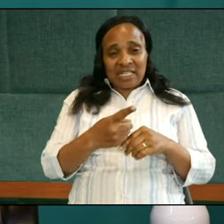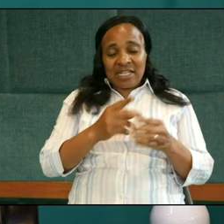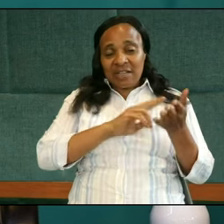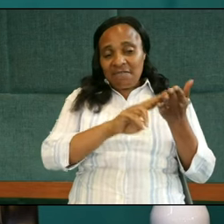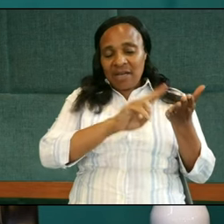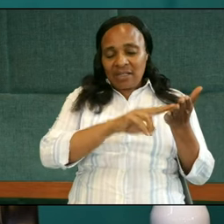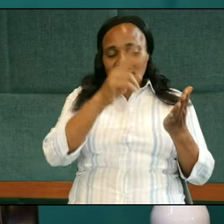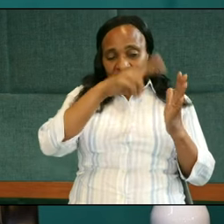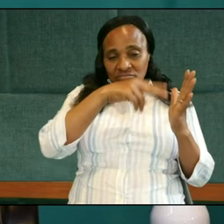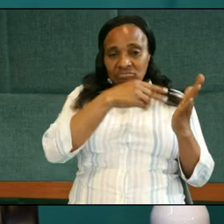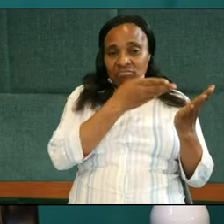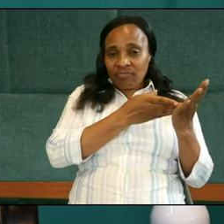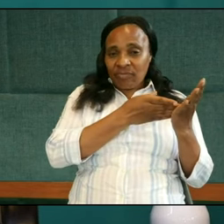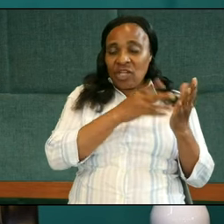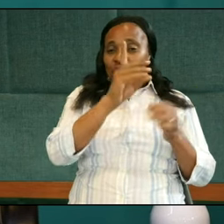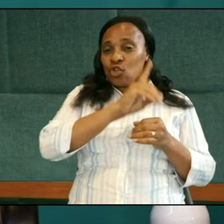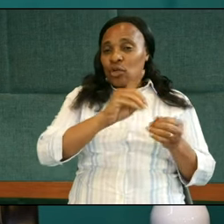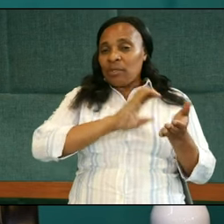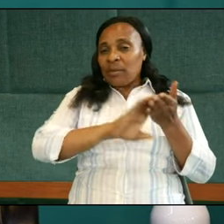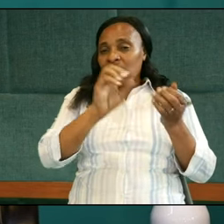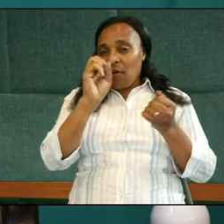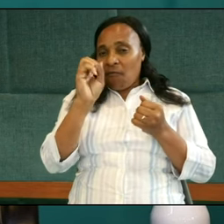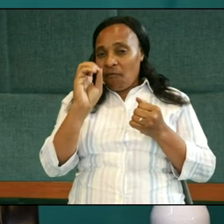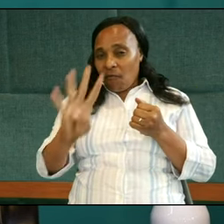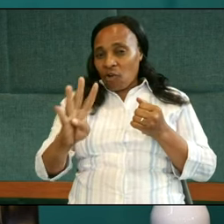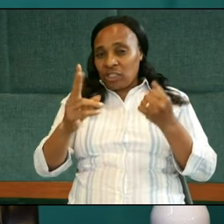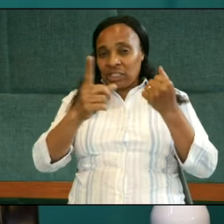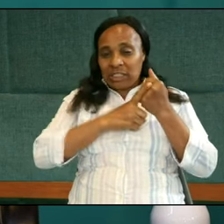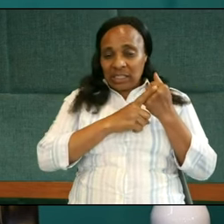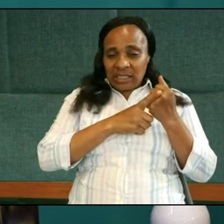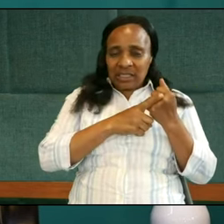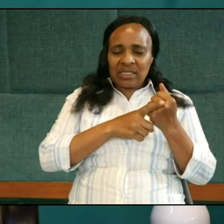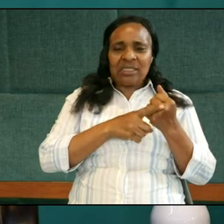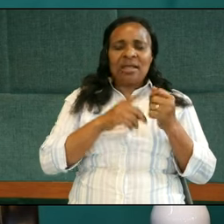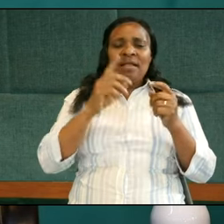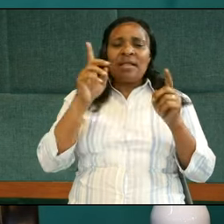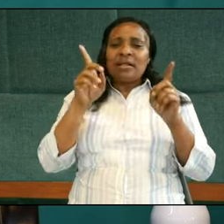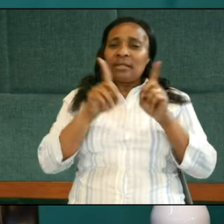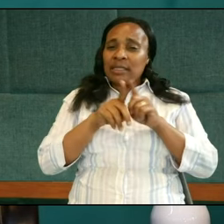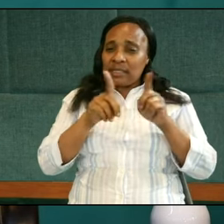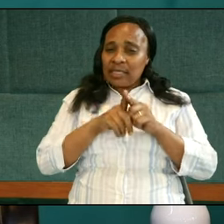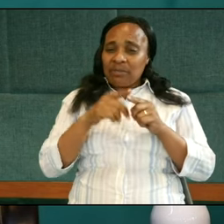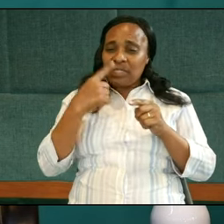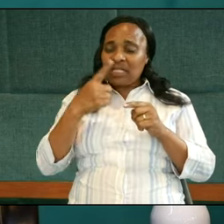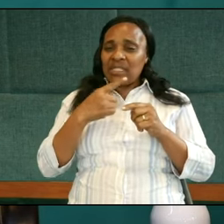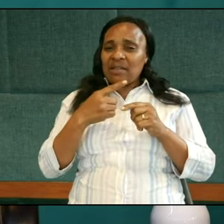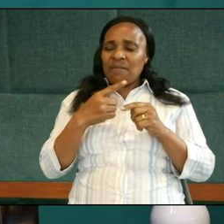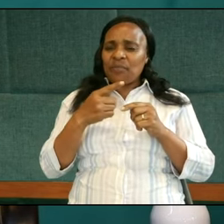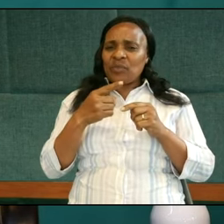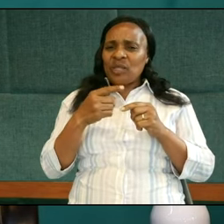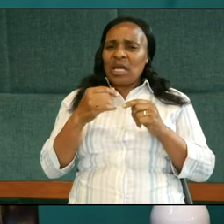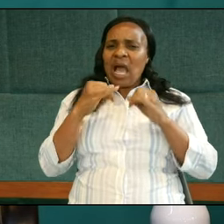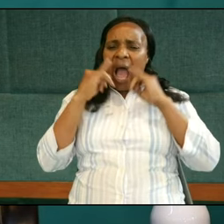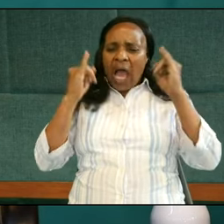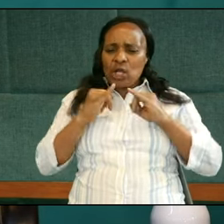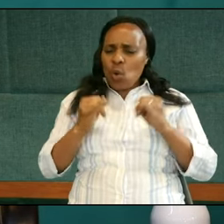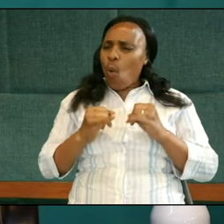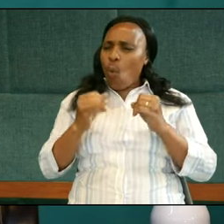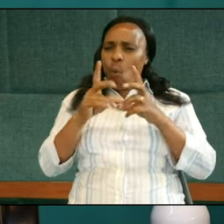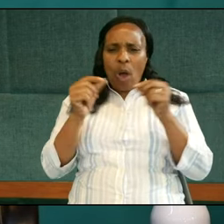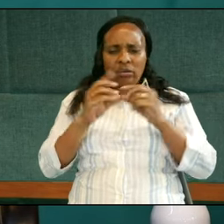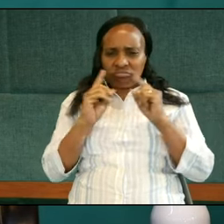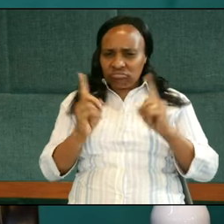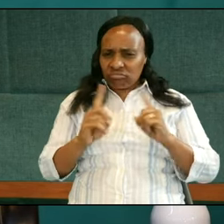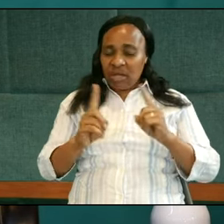just read, mm-hmm. in Deuteronomy chapter 46, idol, these are not just idol words and all